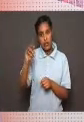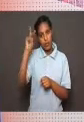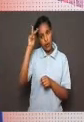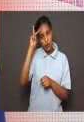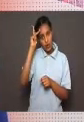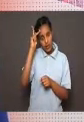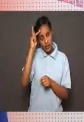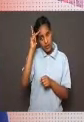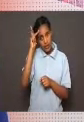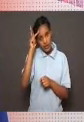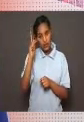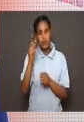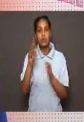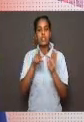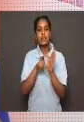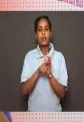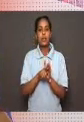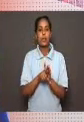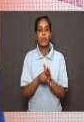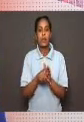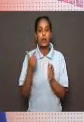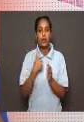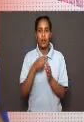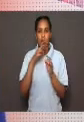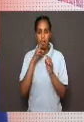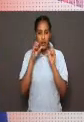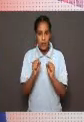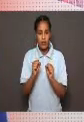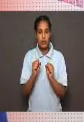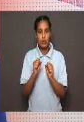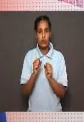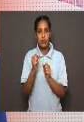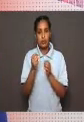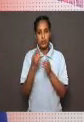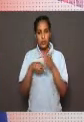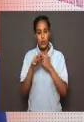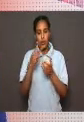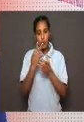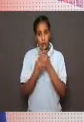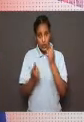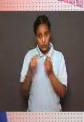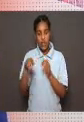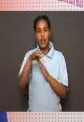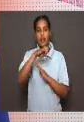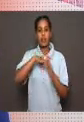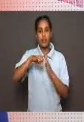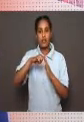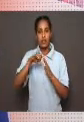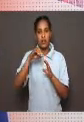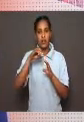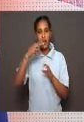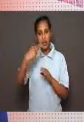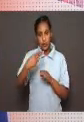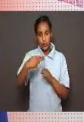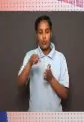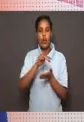Pauli exclusion principle, we are able to predict that both of the electrons that are in